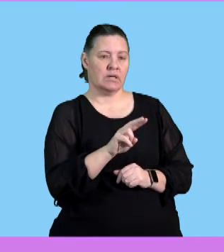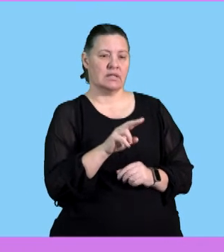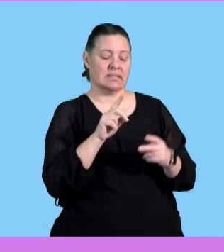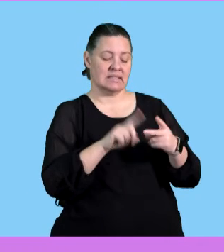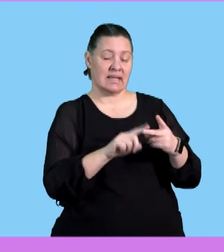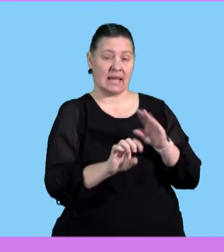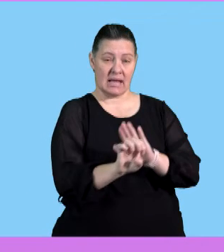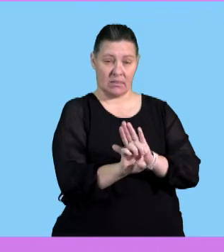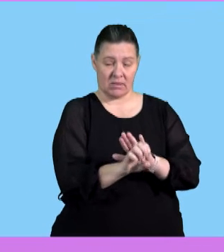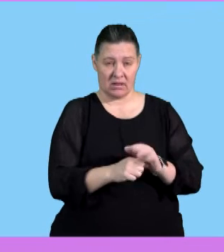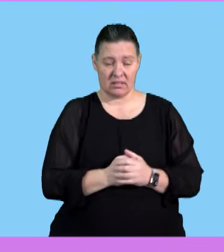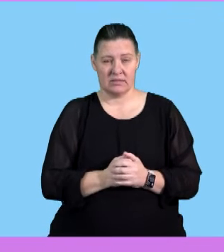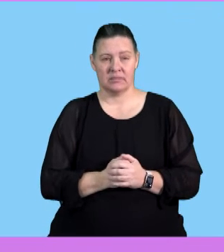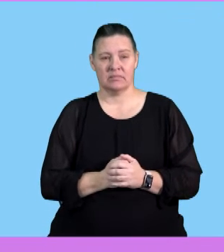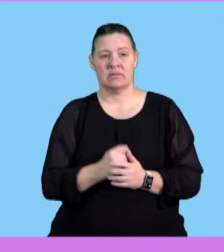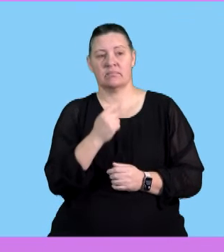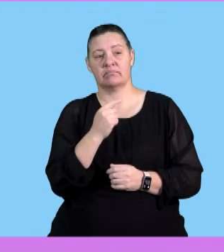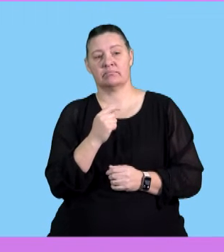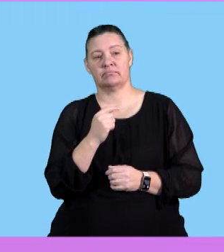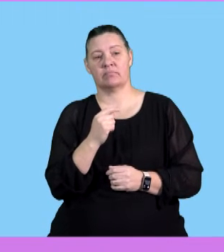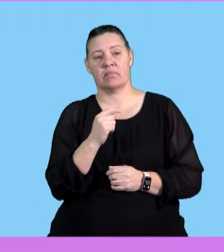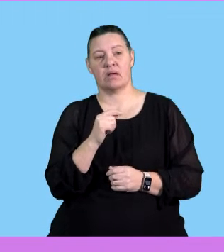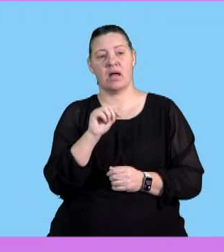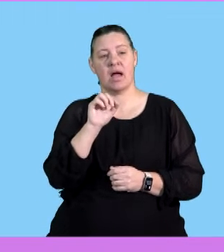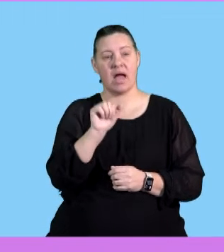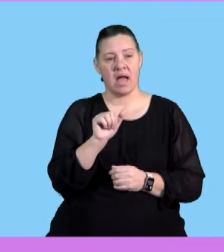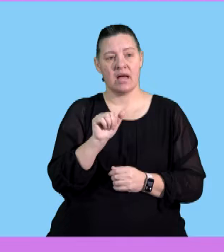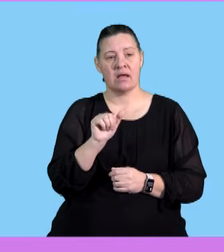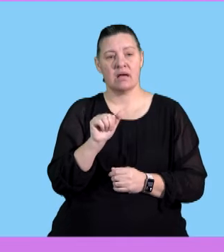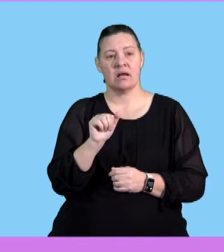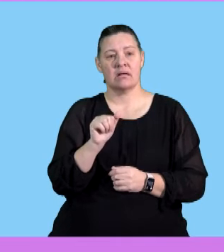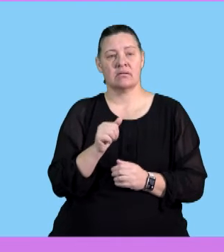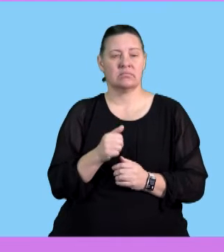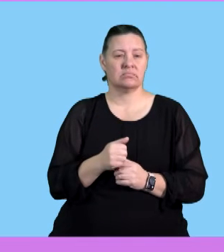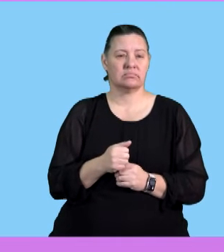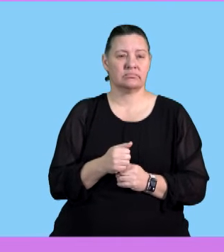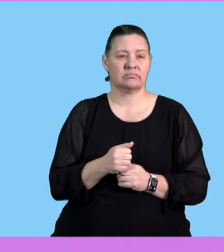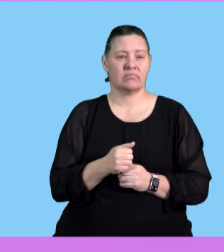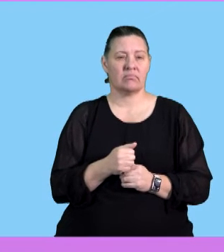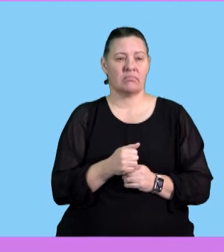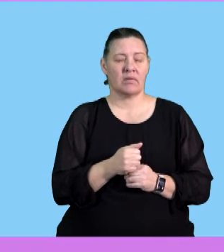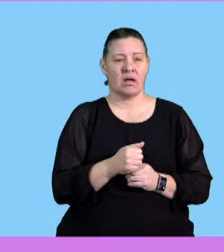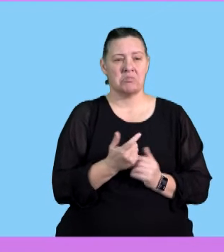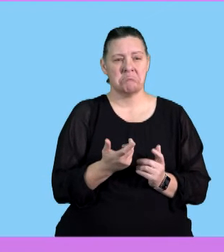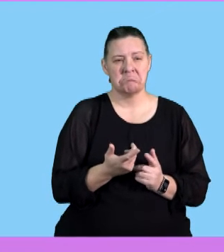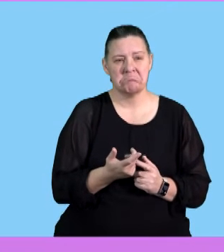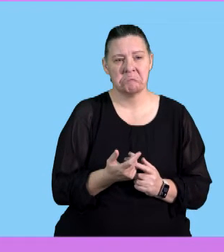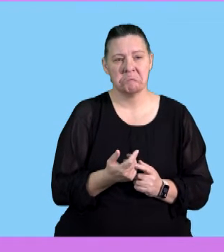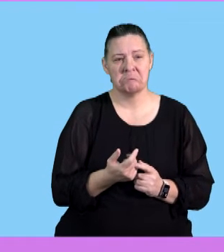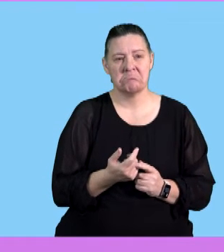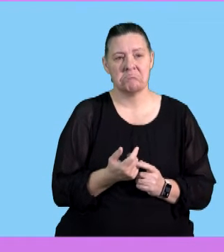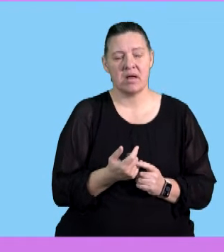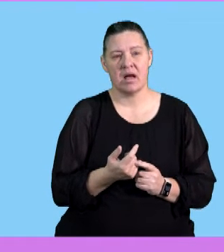the second example, it says here a pack of Cappy juice costs 69